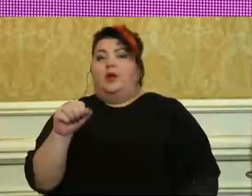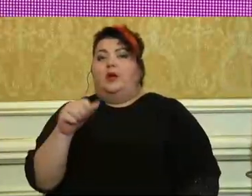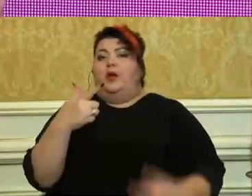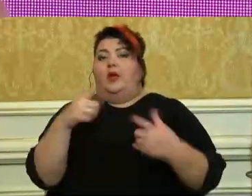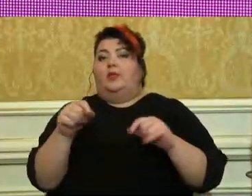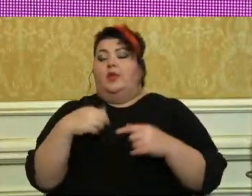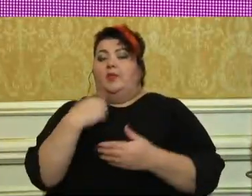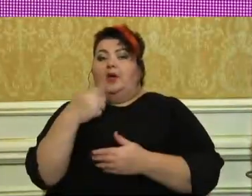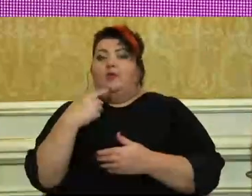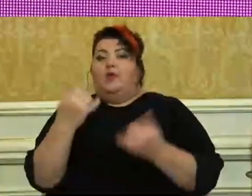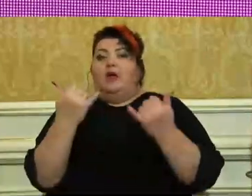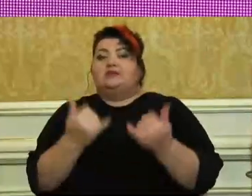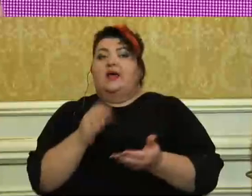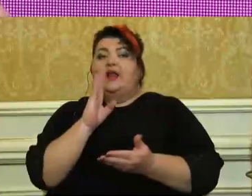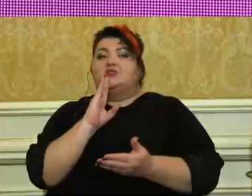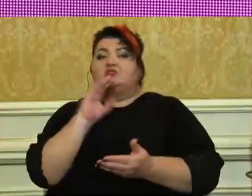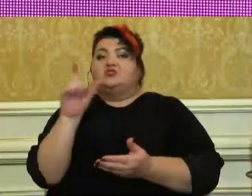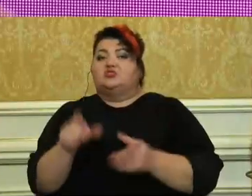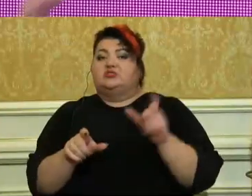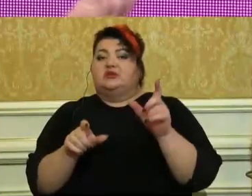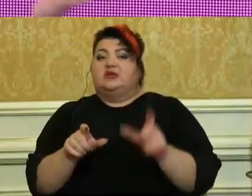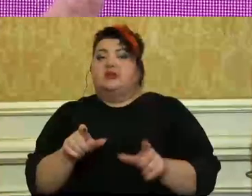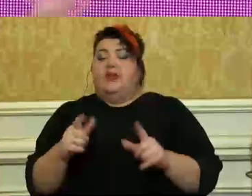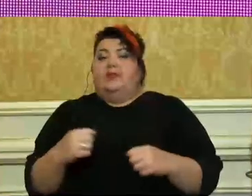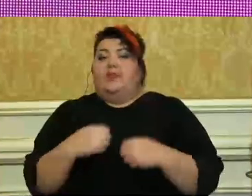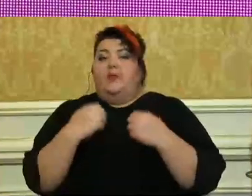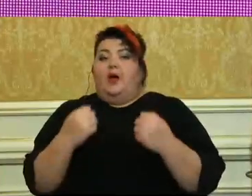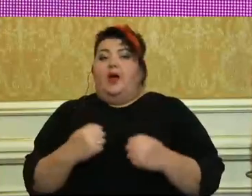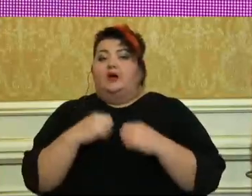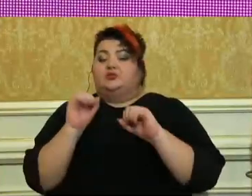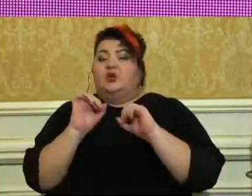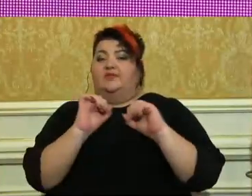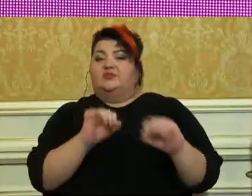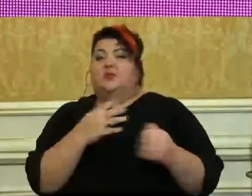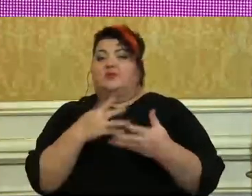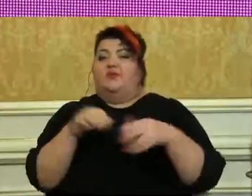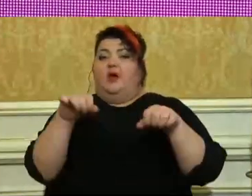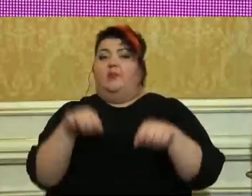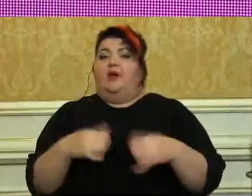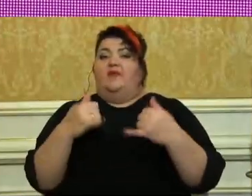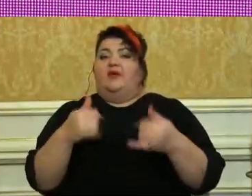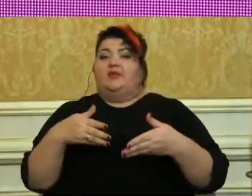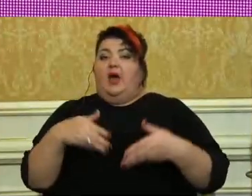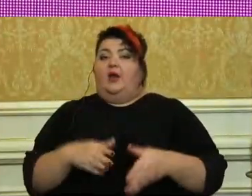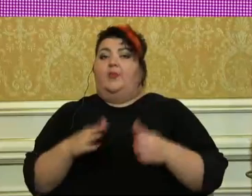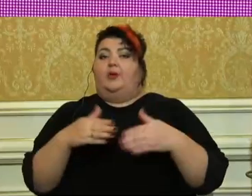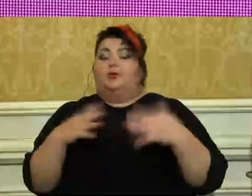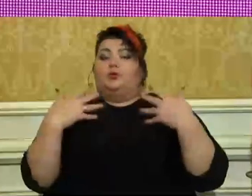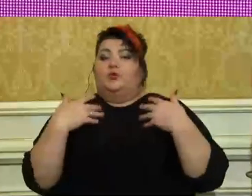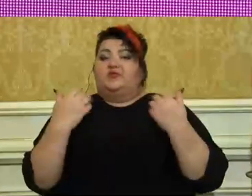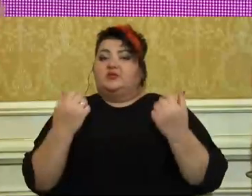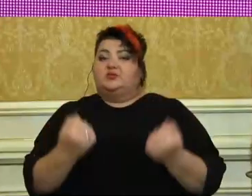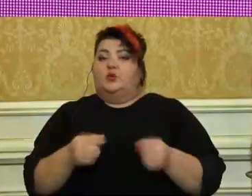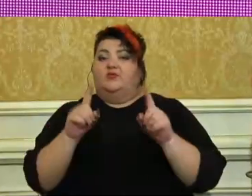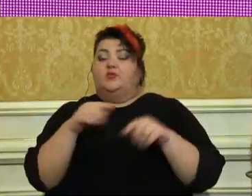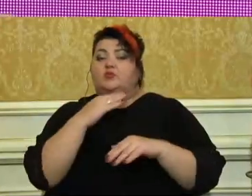other vital support for their health, sexual and reproductive rights and health, which in many countries in the world makes the difference